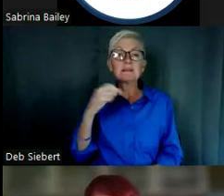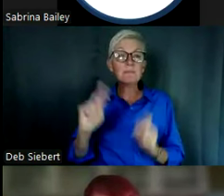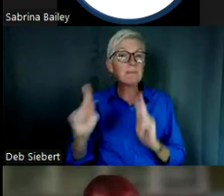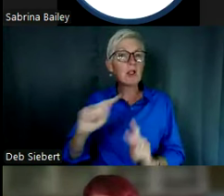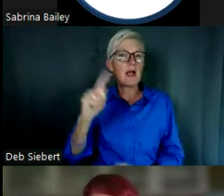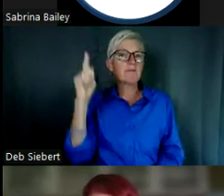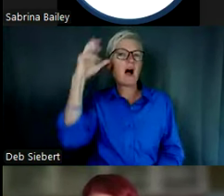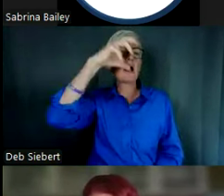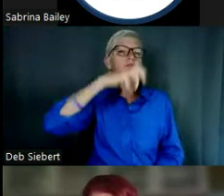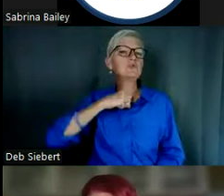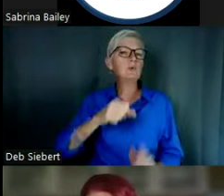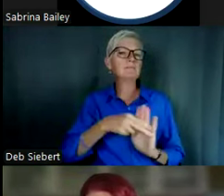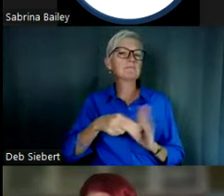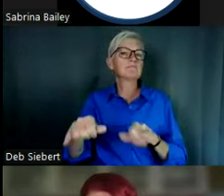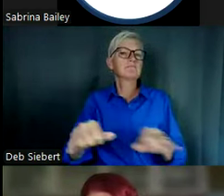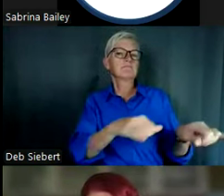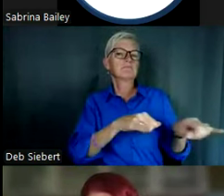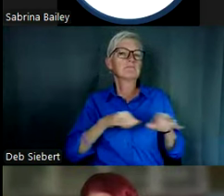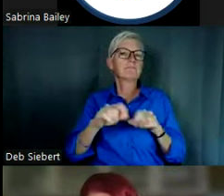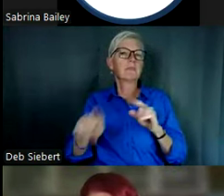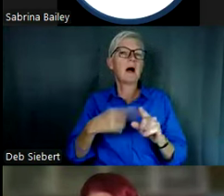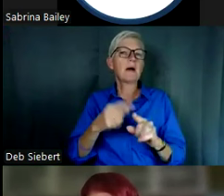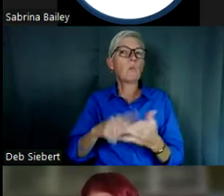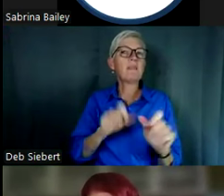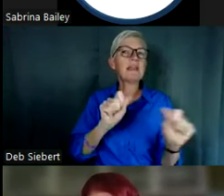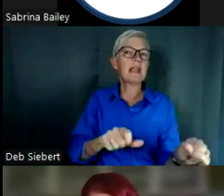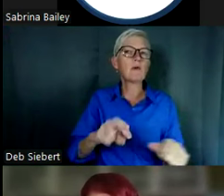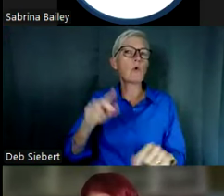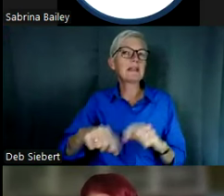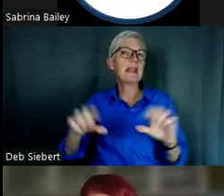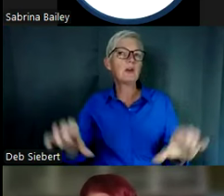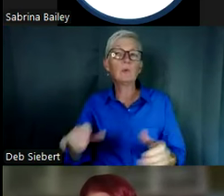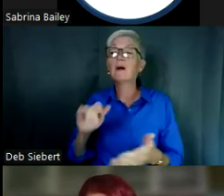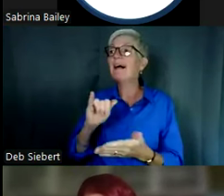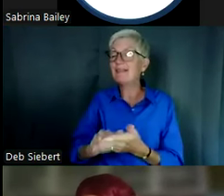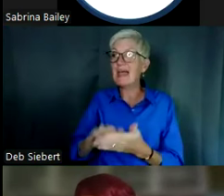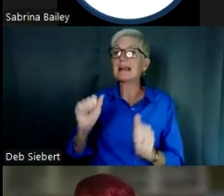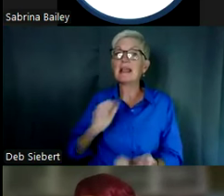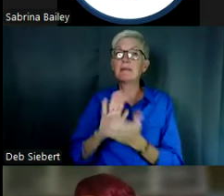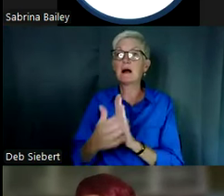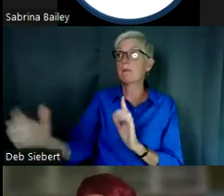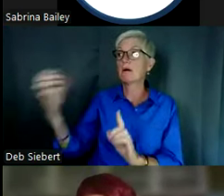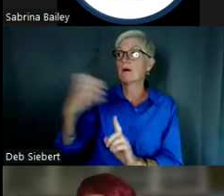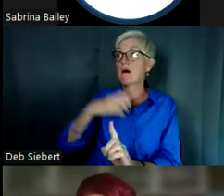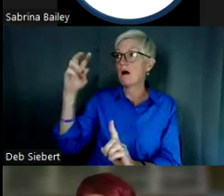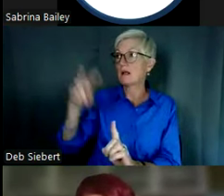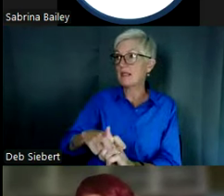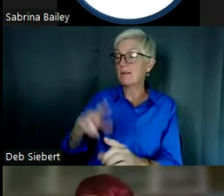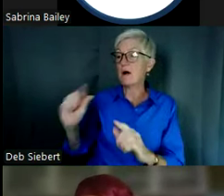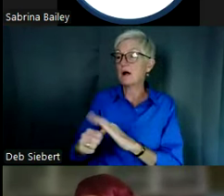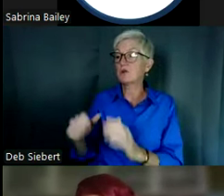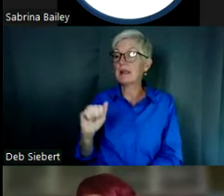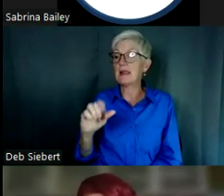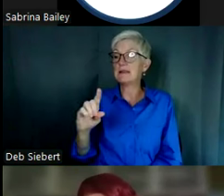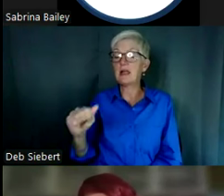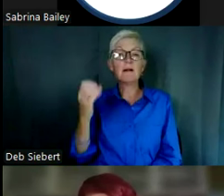or cannot do. That would be a regarded as claim under the ADA. Let's say I am somebody with a physical disability. I